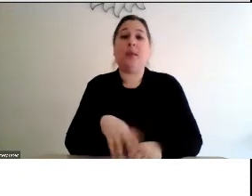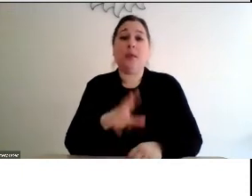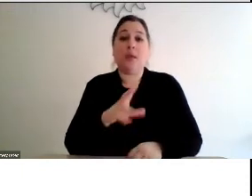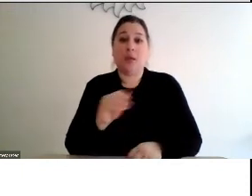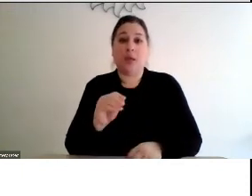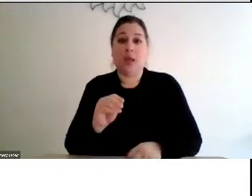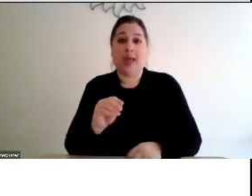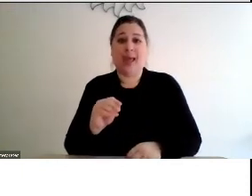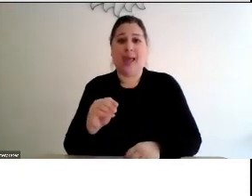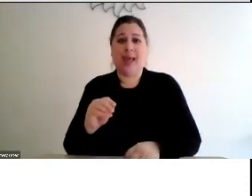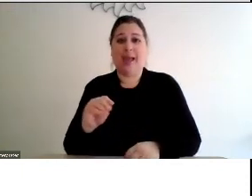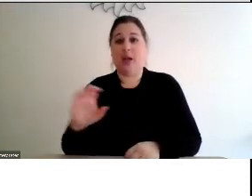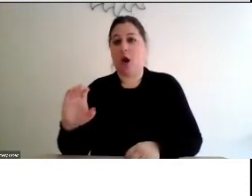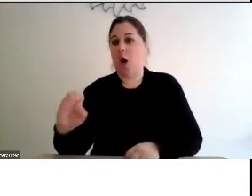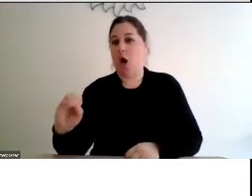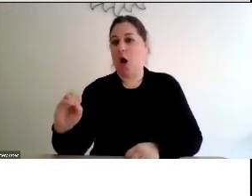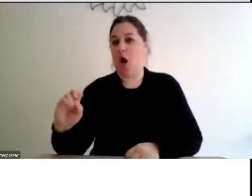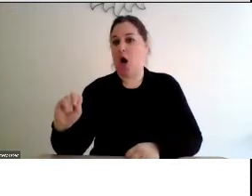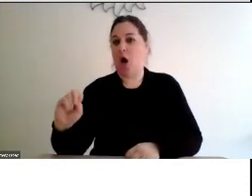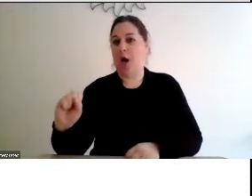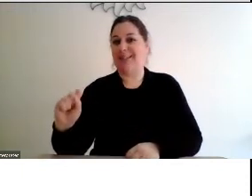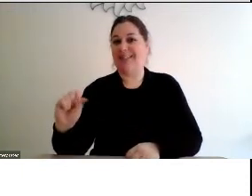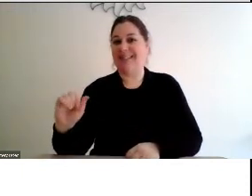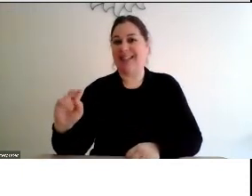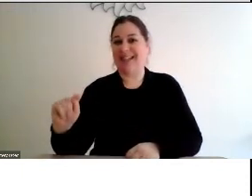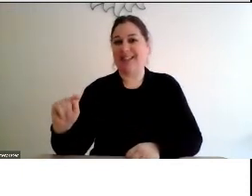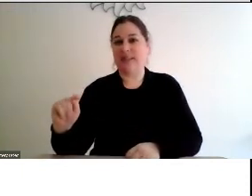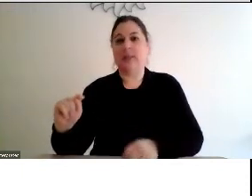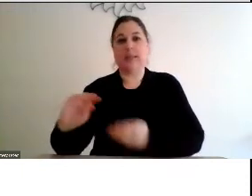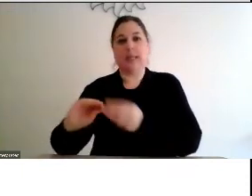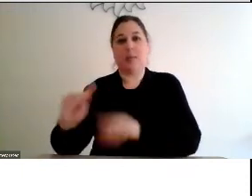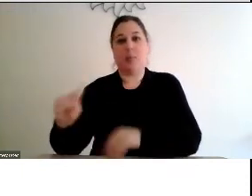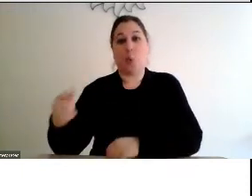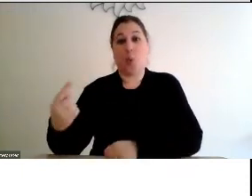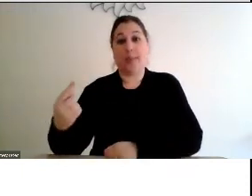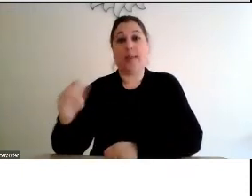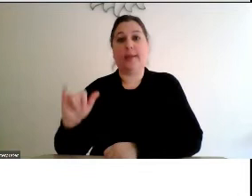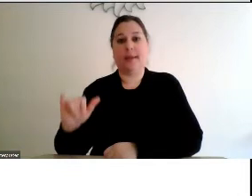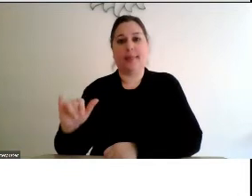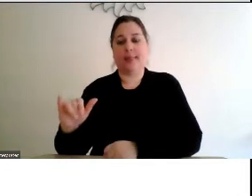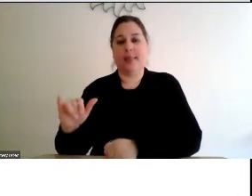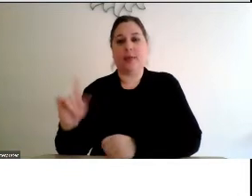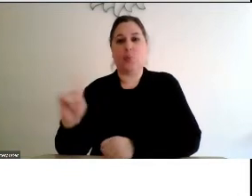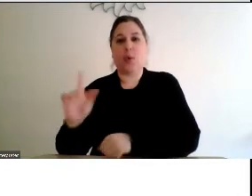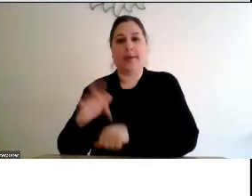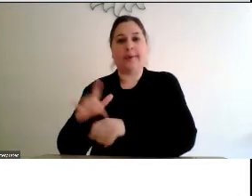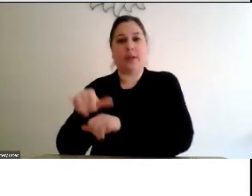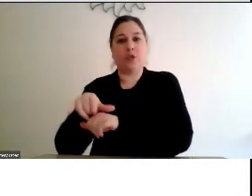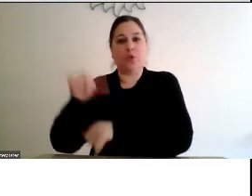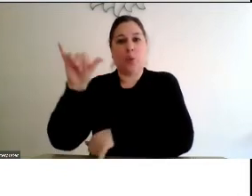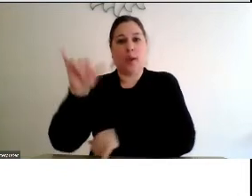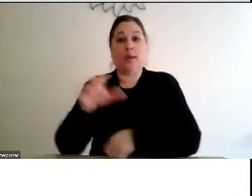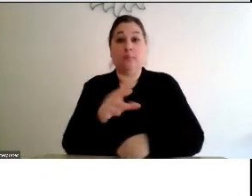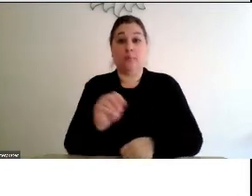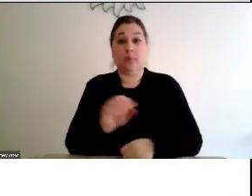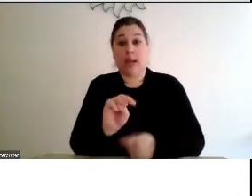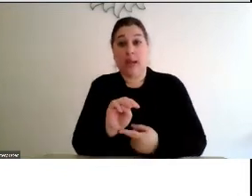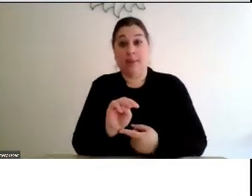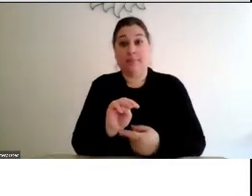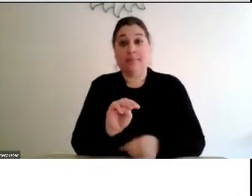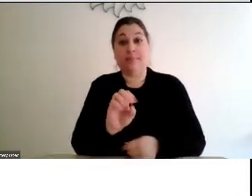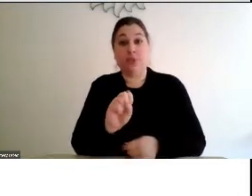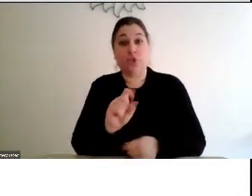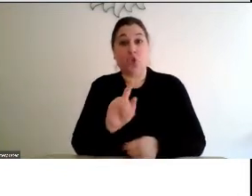the y-intercept is where the graph crosses the y-axis, and the slope is the rate of change.